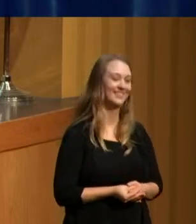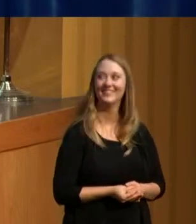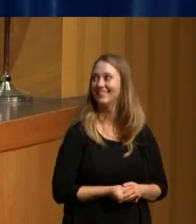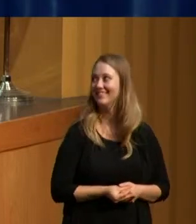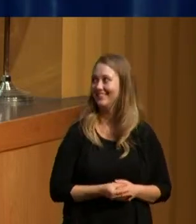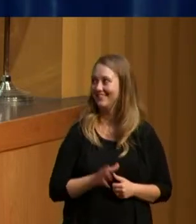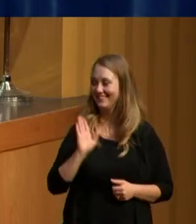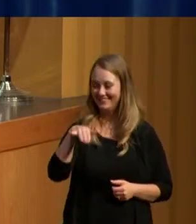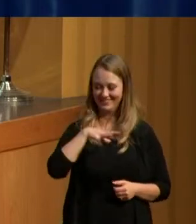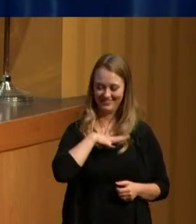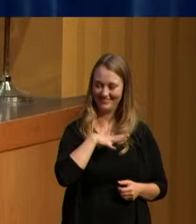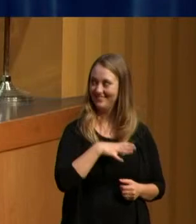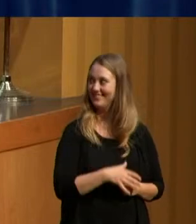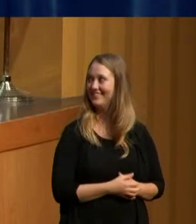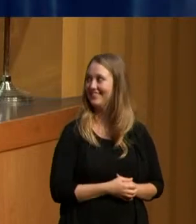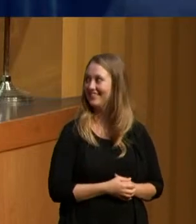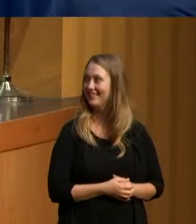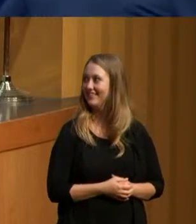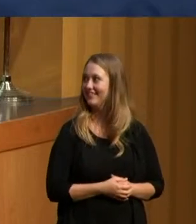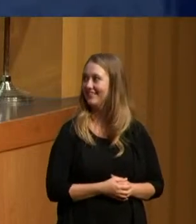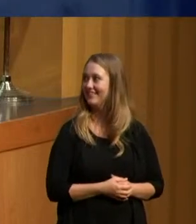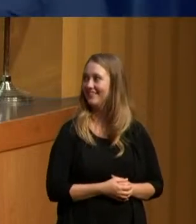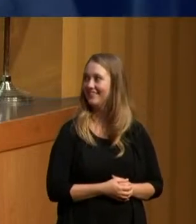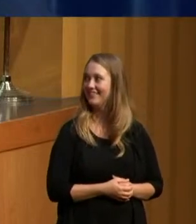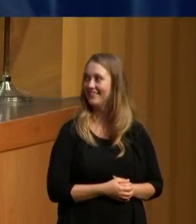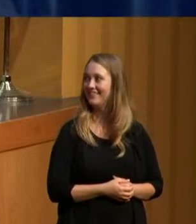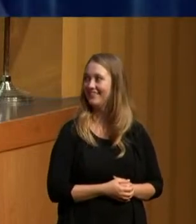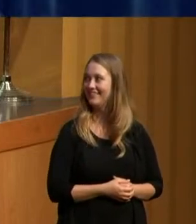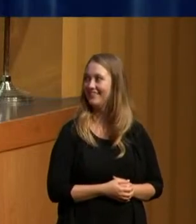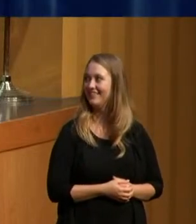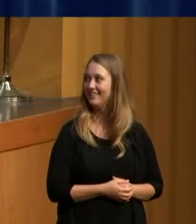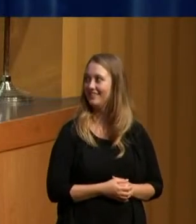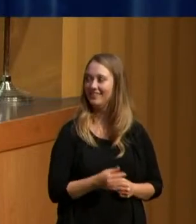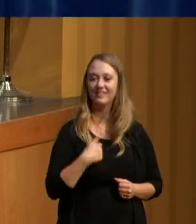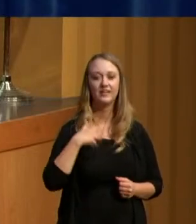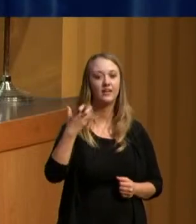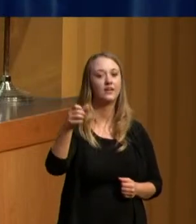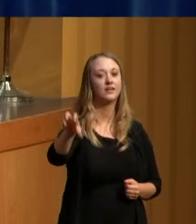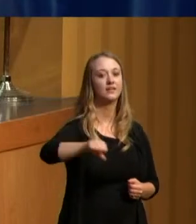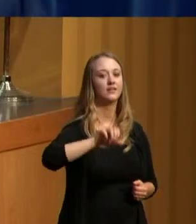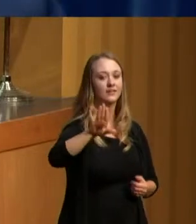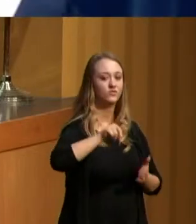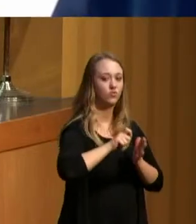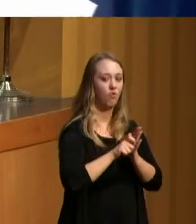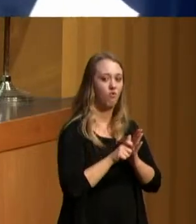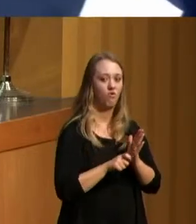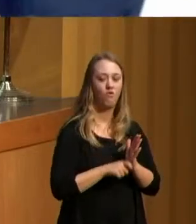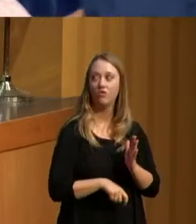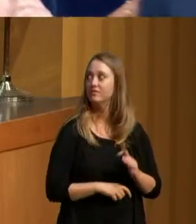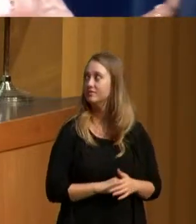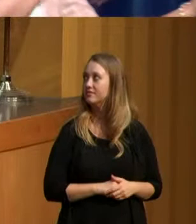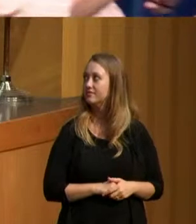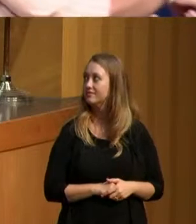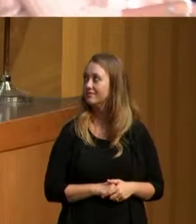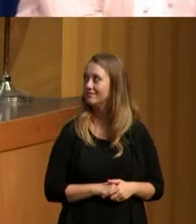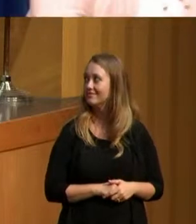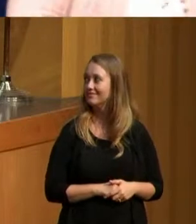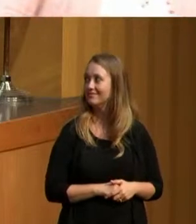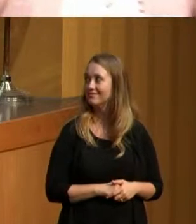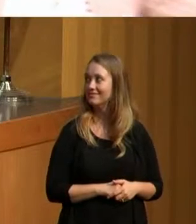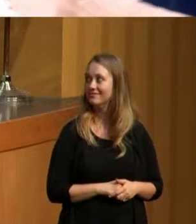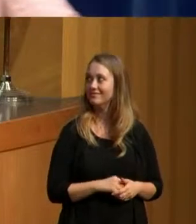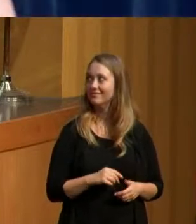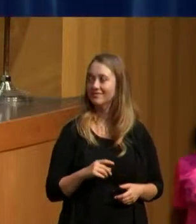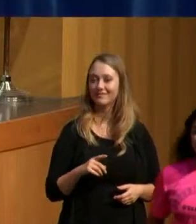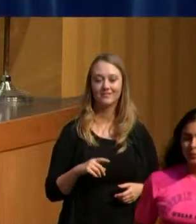It's all right, Here. I want to take Chris's notes with That's you. what I said. Somebody, assistants, help